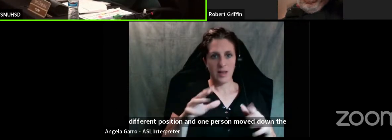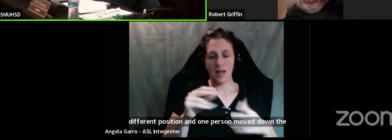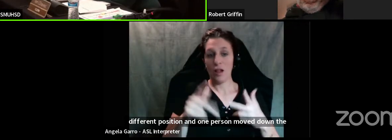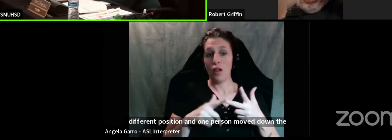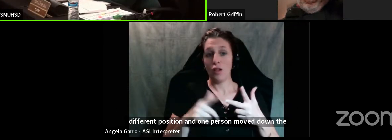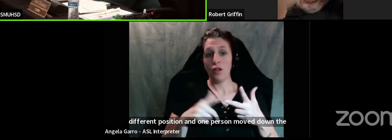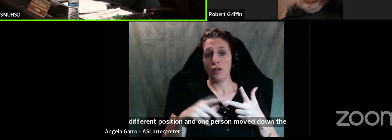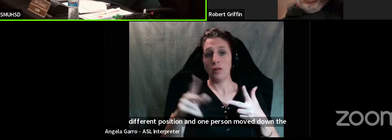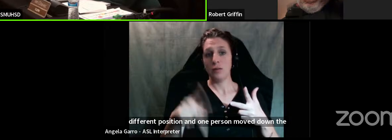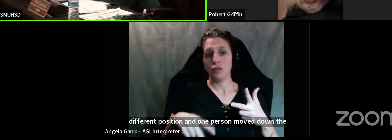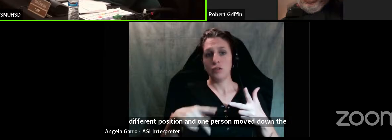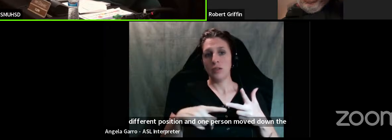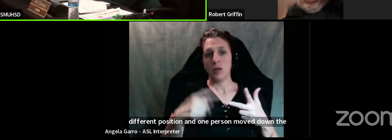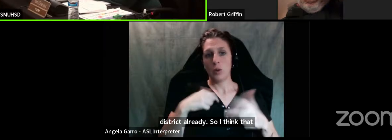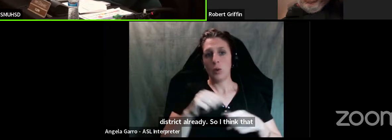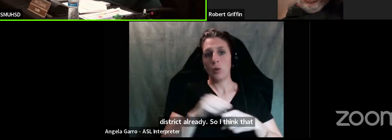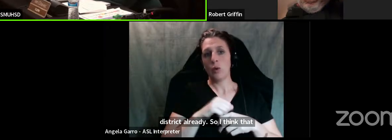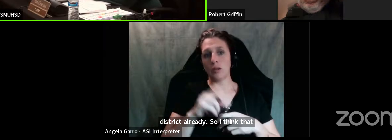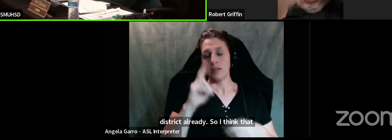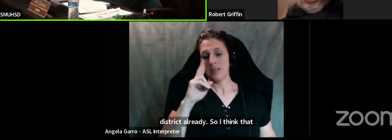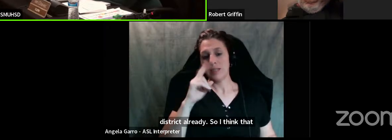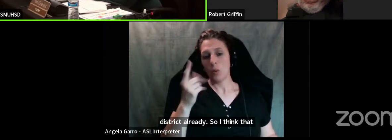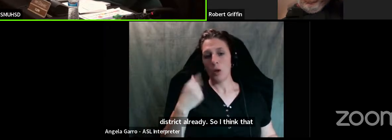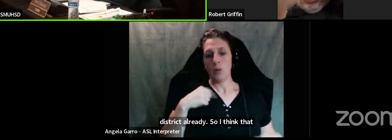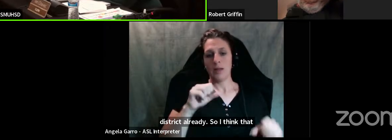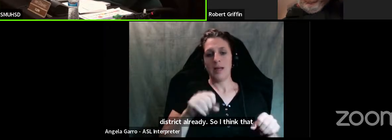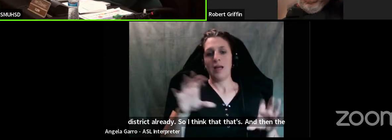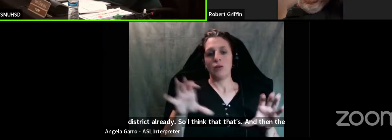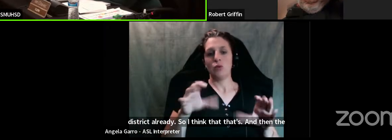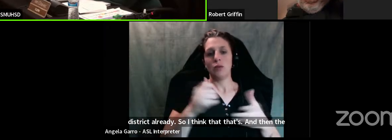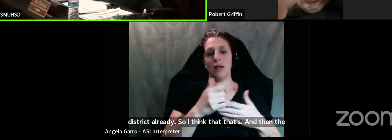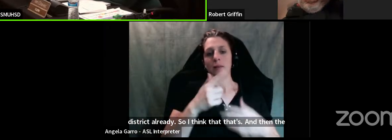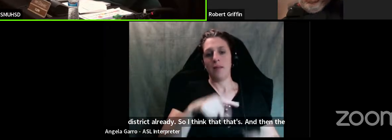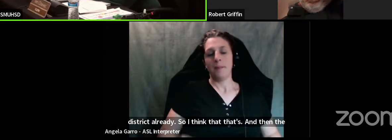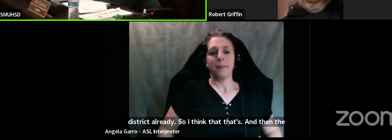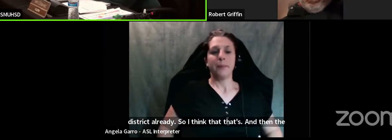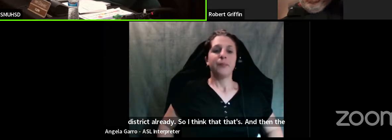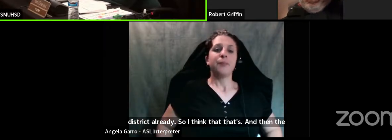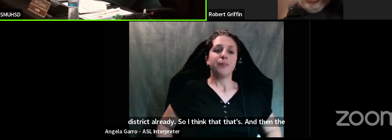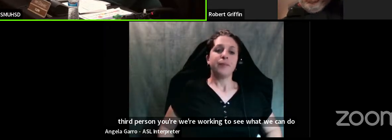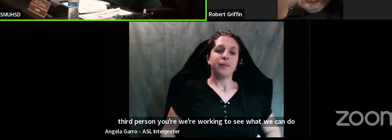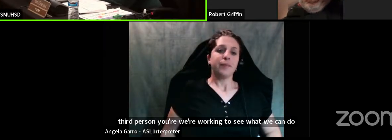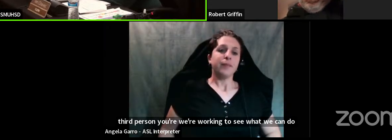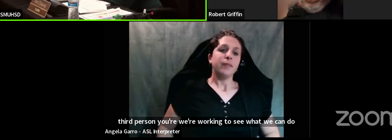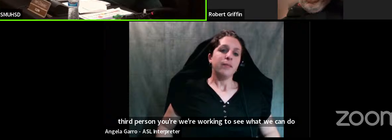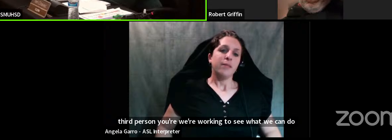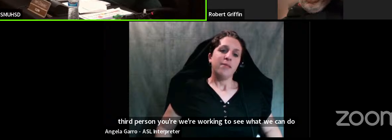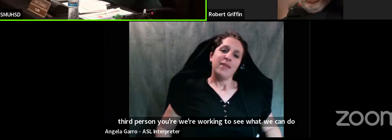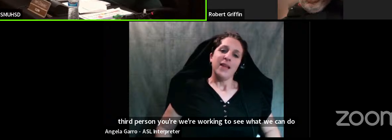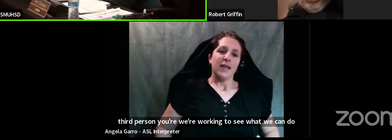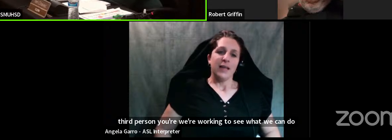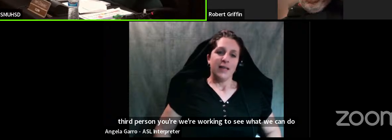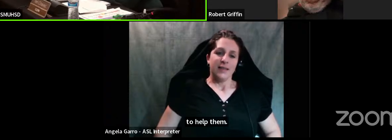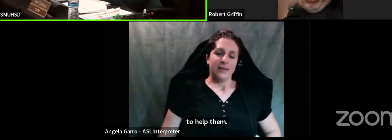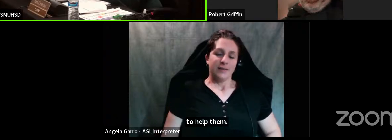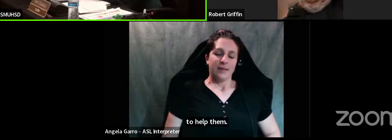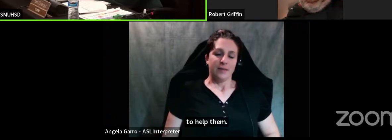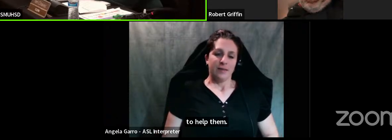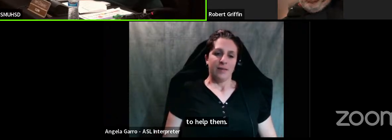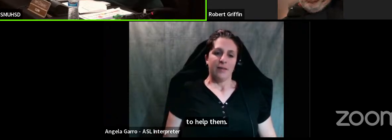person, we're working to see what we can do to help them. Right. And I think I would like us